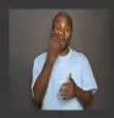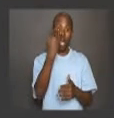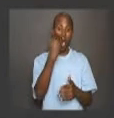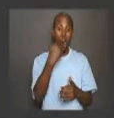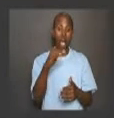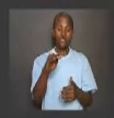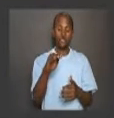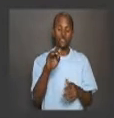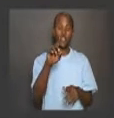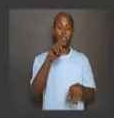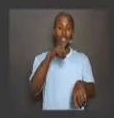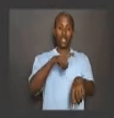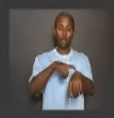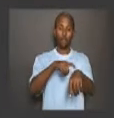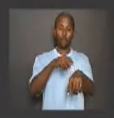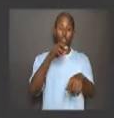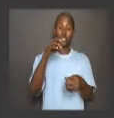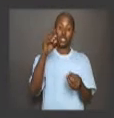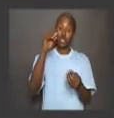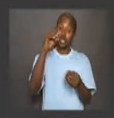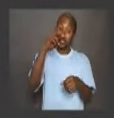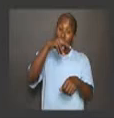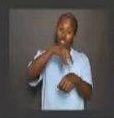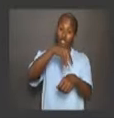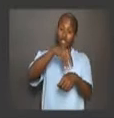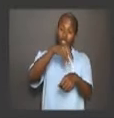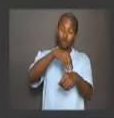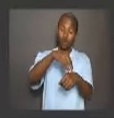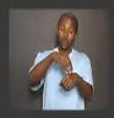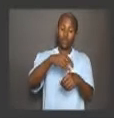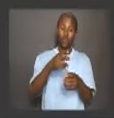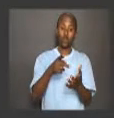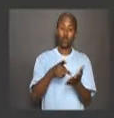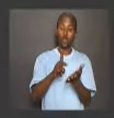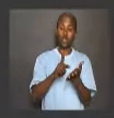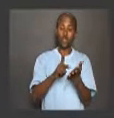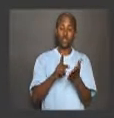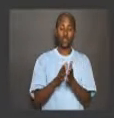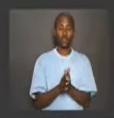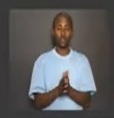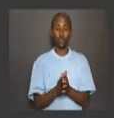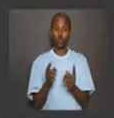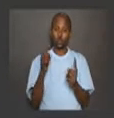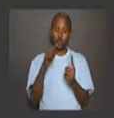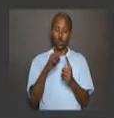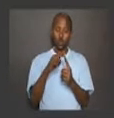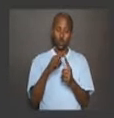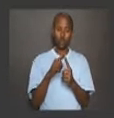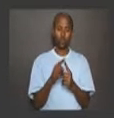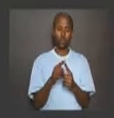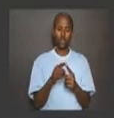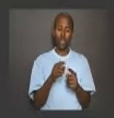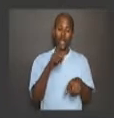1.5 times the regular hourly rate and is referred to